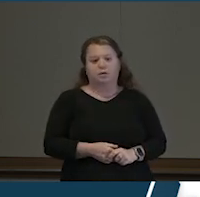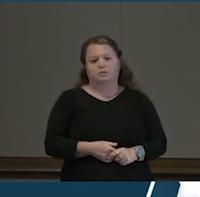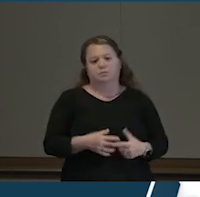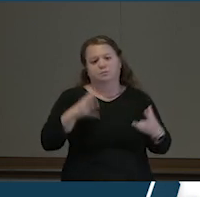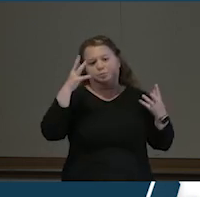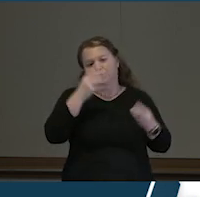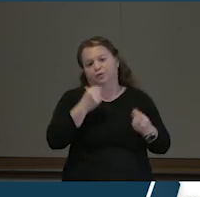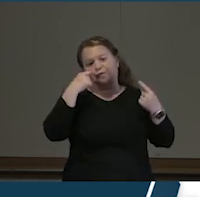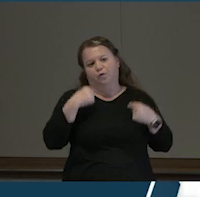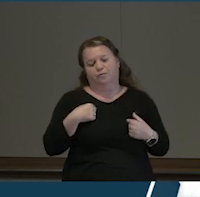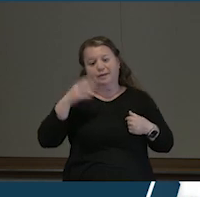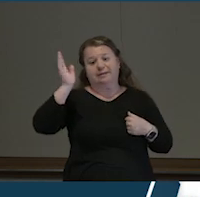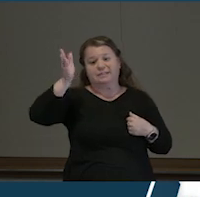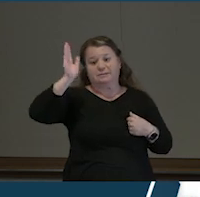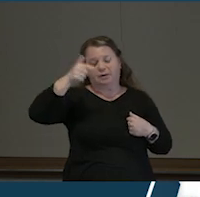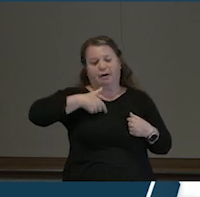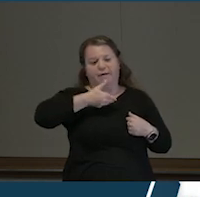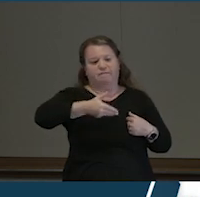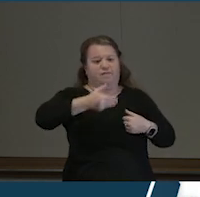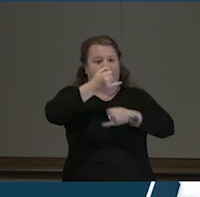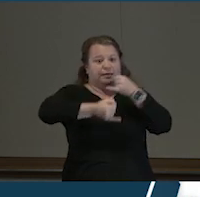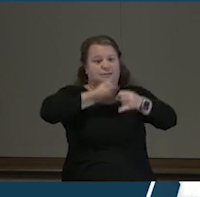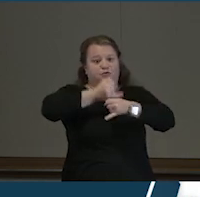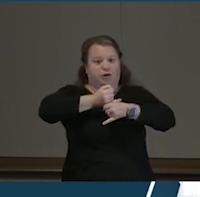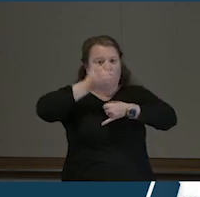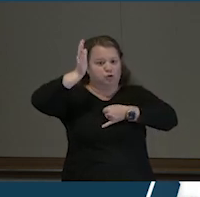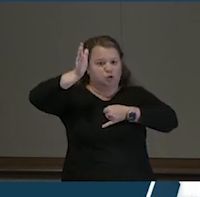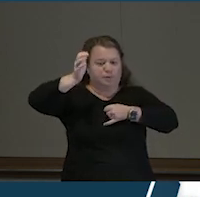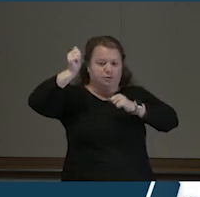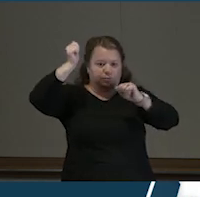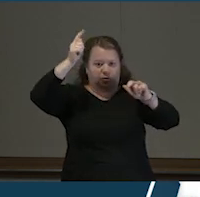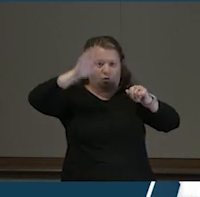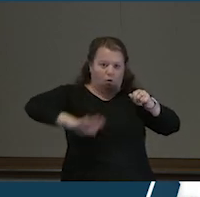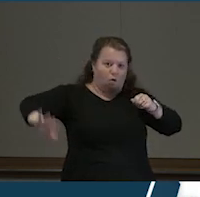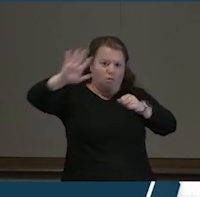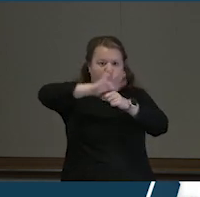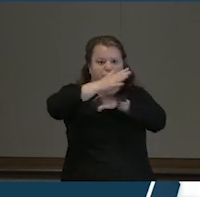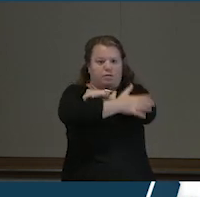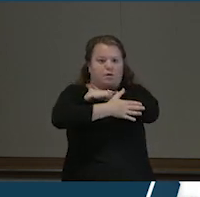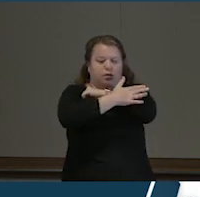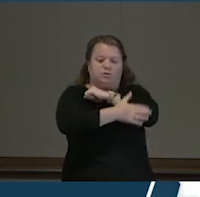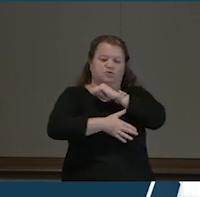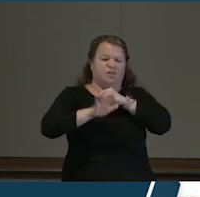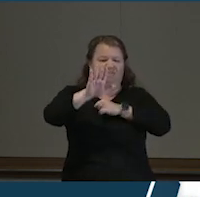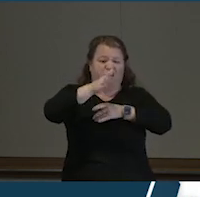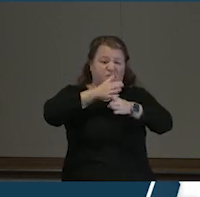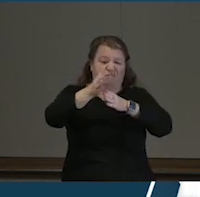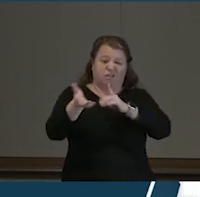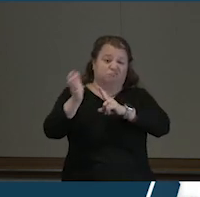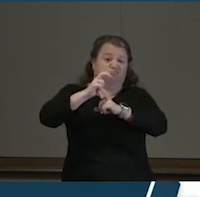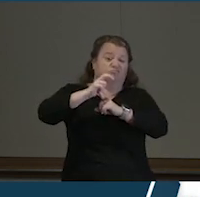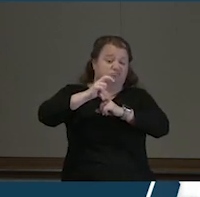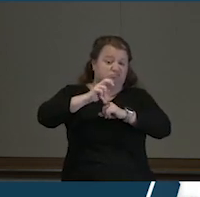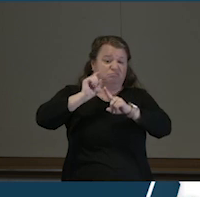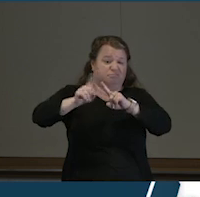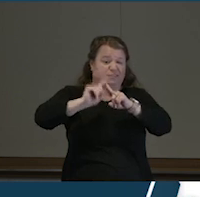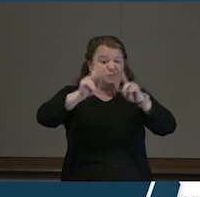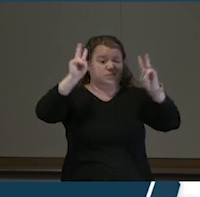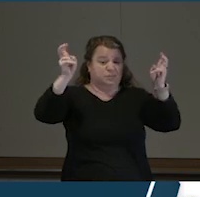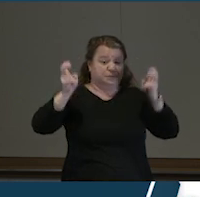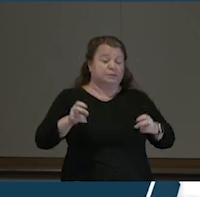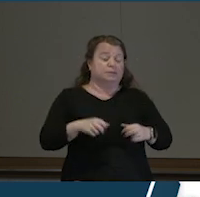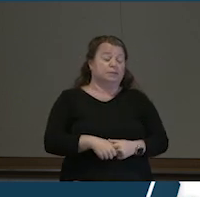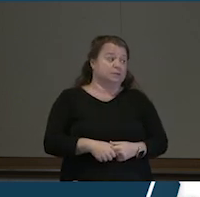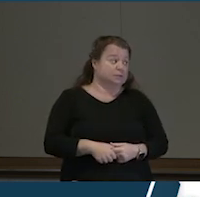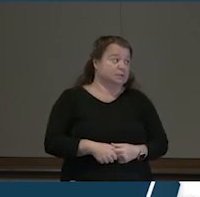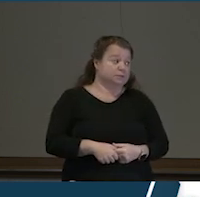for me is I get to bring in international speakers. These are people from all across the country that are top of their field in these different topics. And we